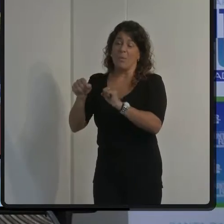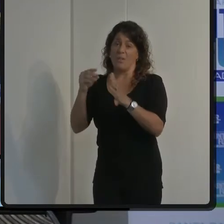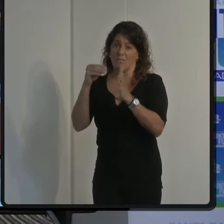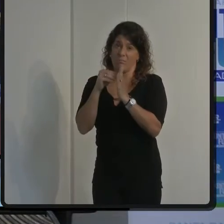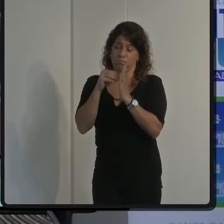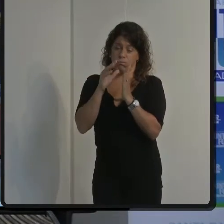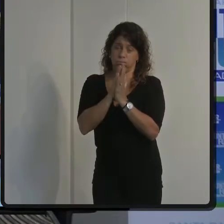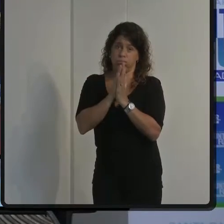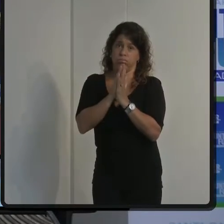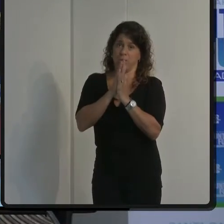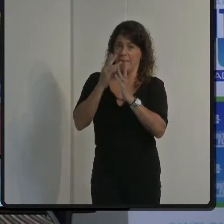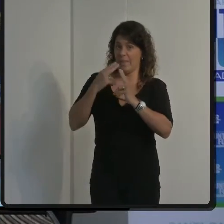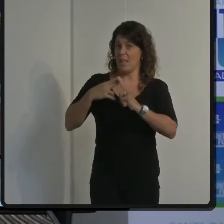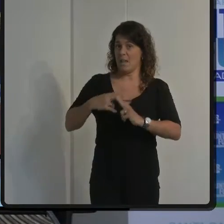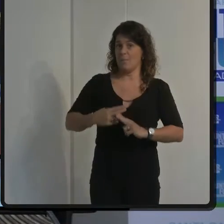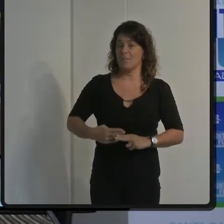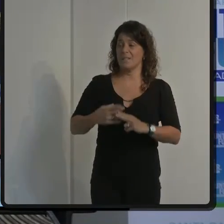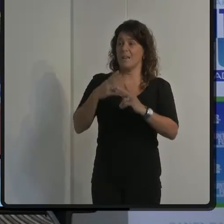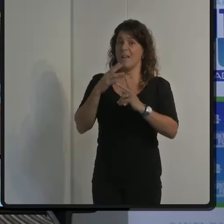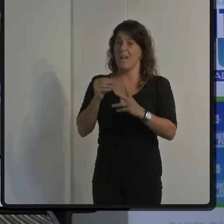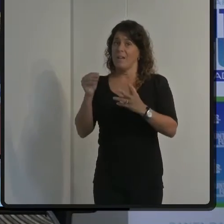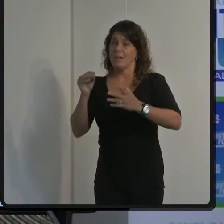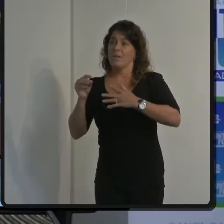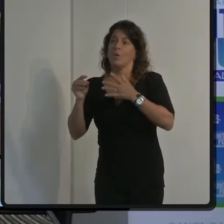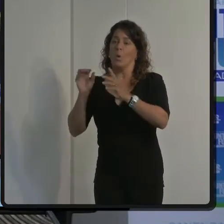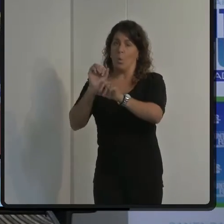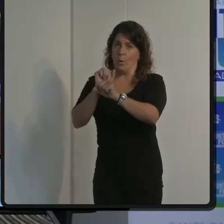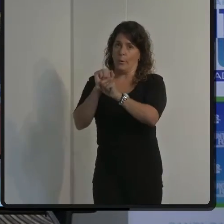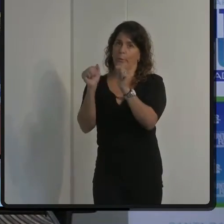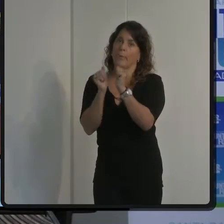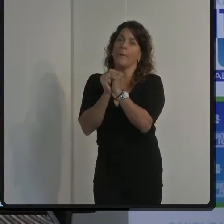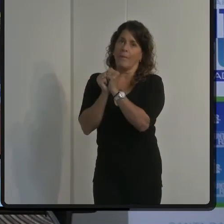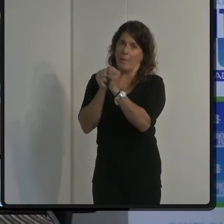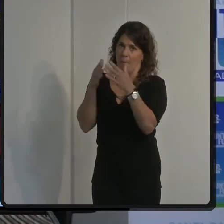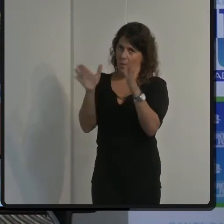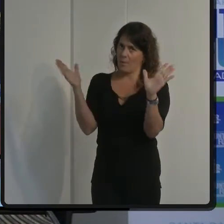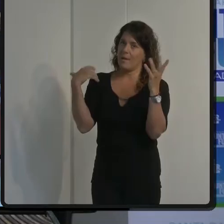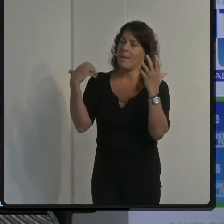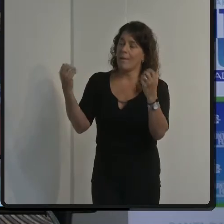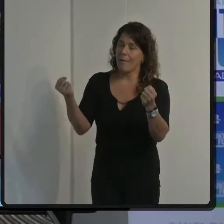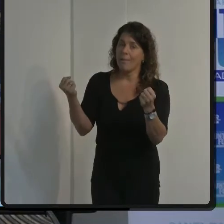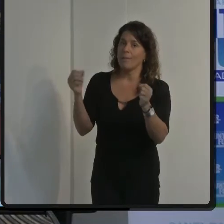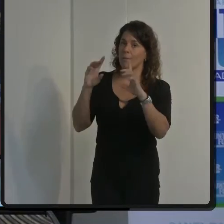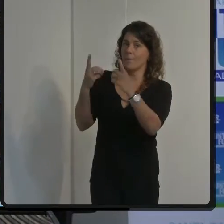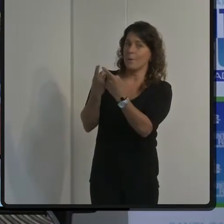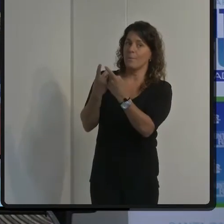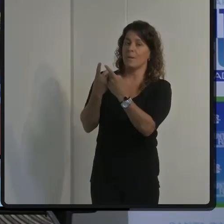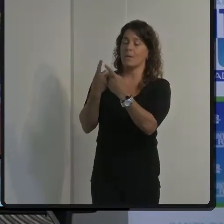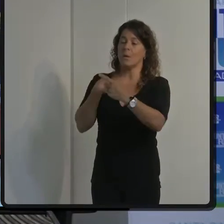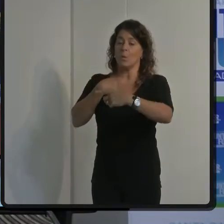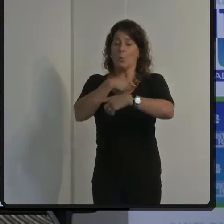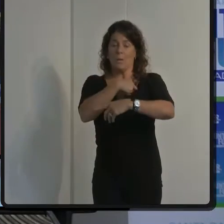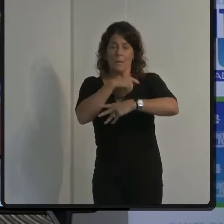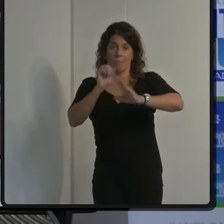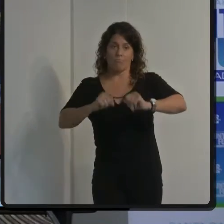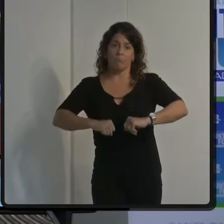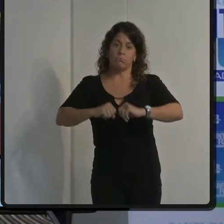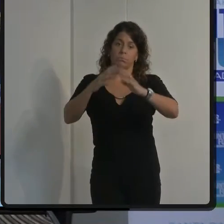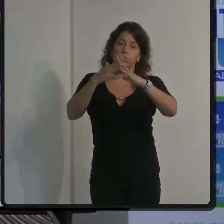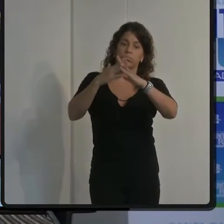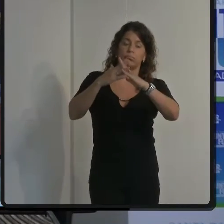tracing to be able to collaborate with public health. And we have set up in conjunction with